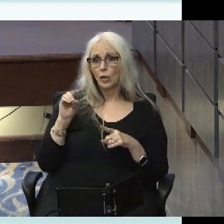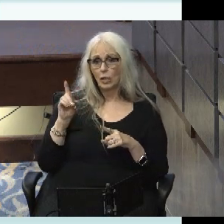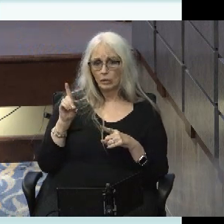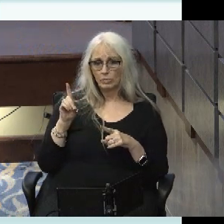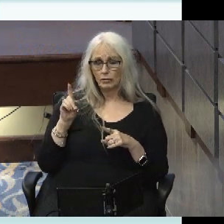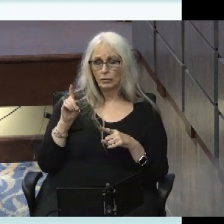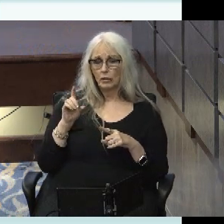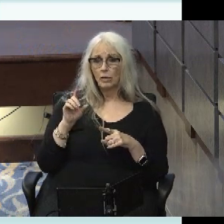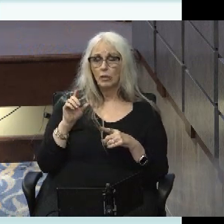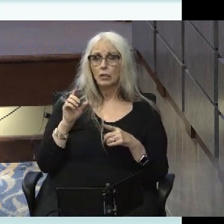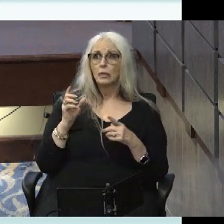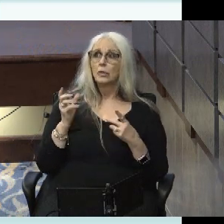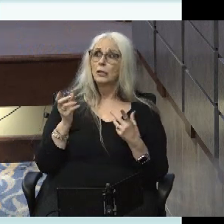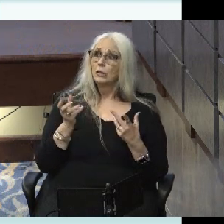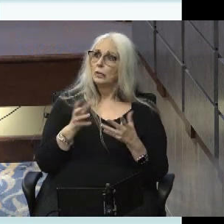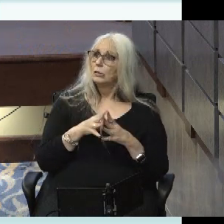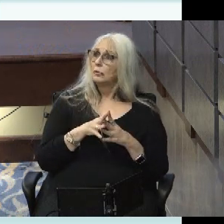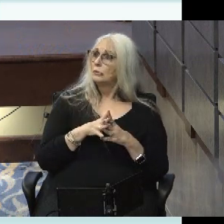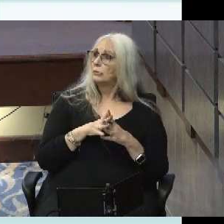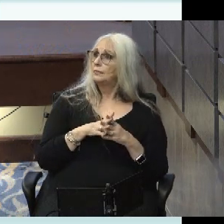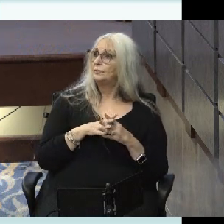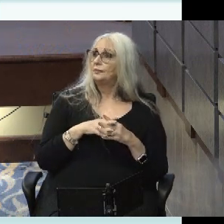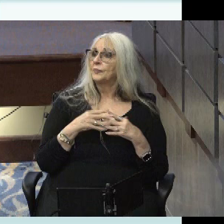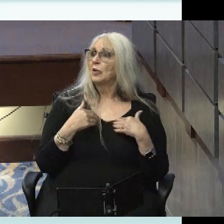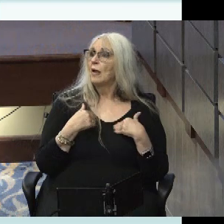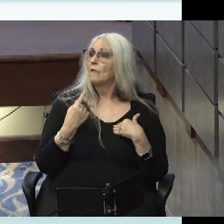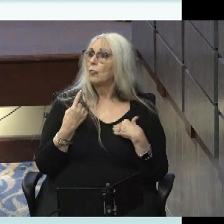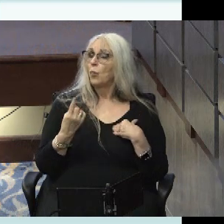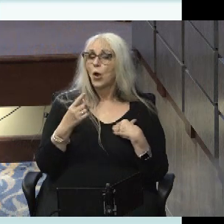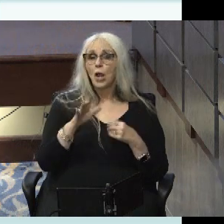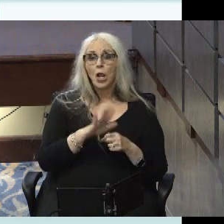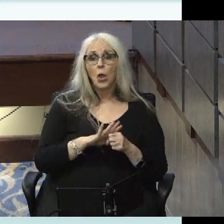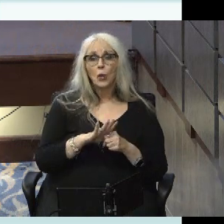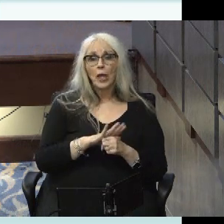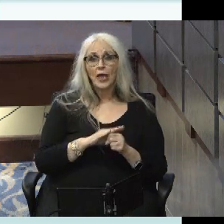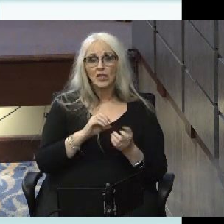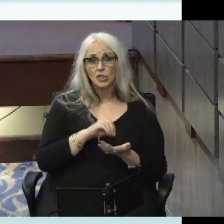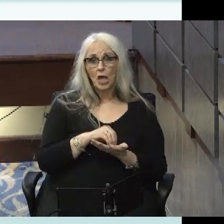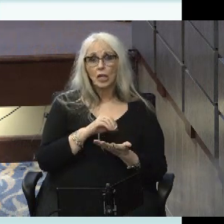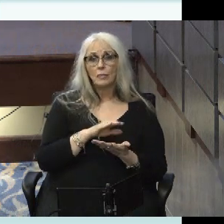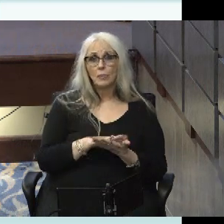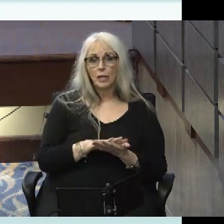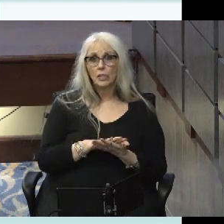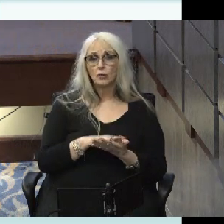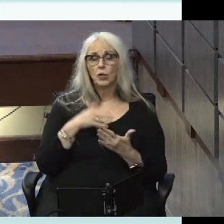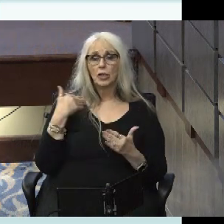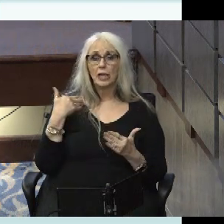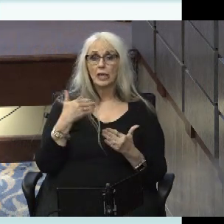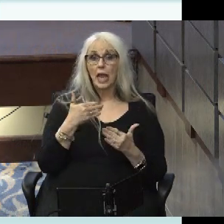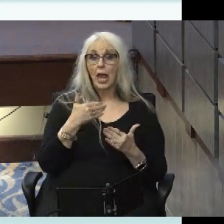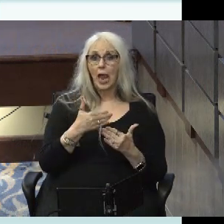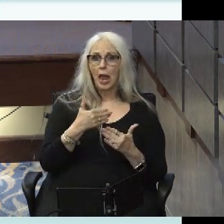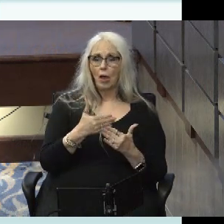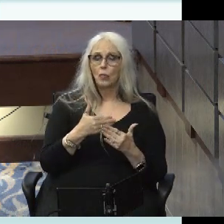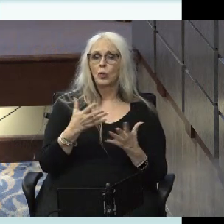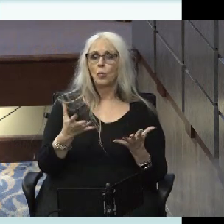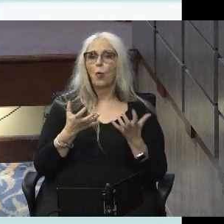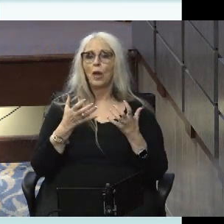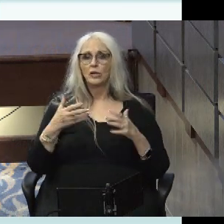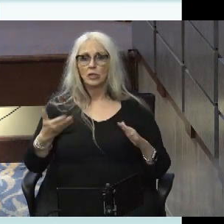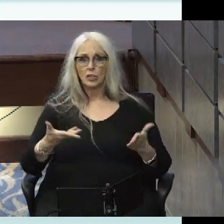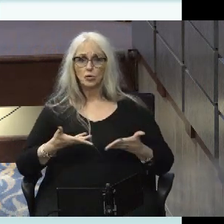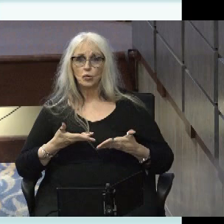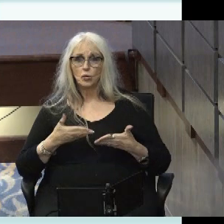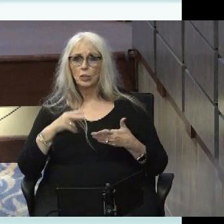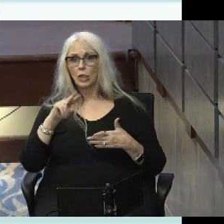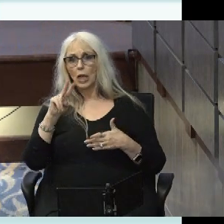we have one location that's currently documented where you are getting down. We'd like to introduce a